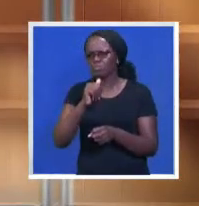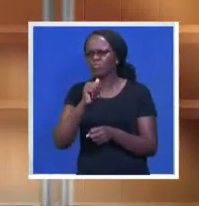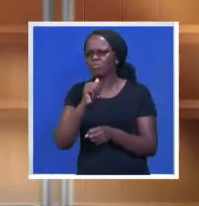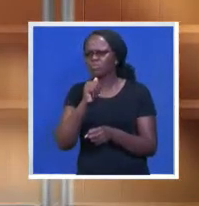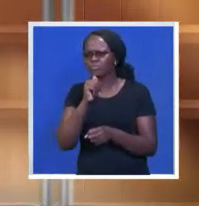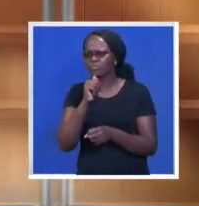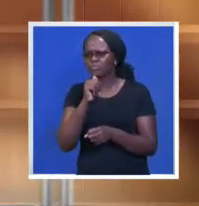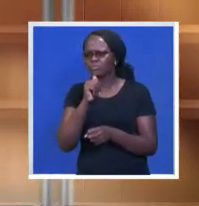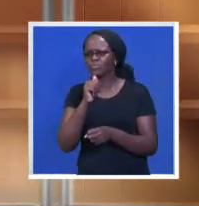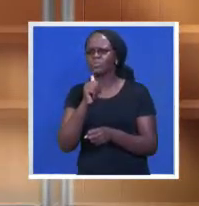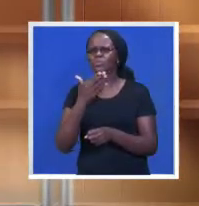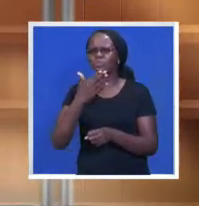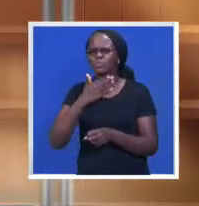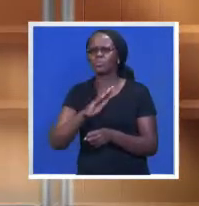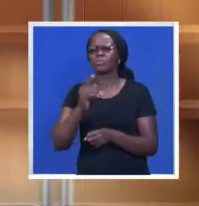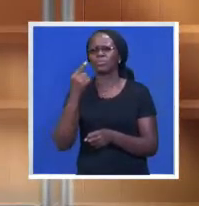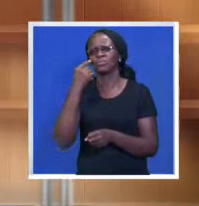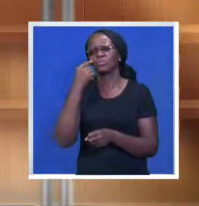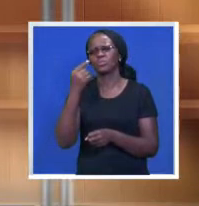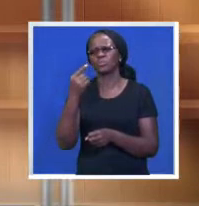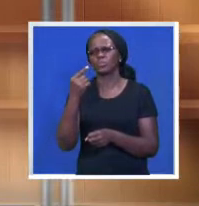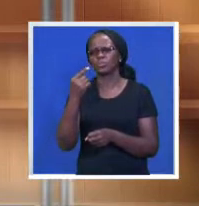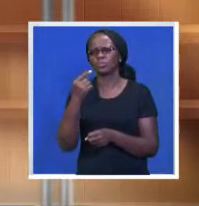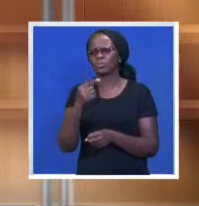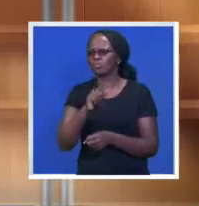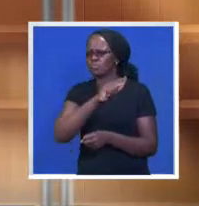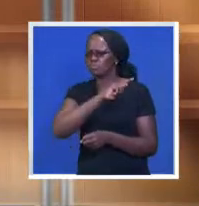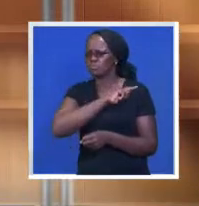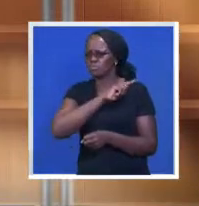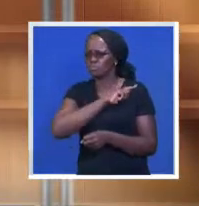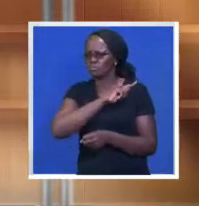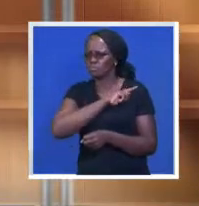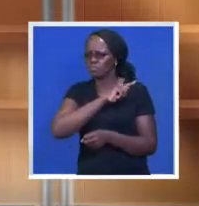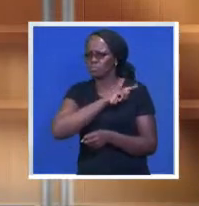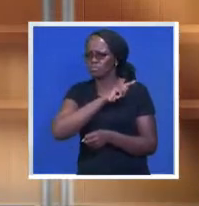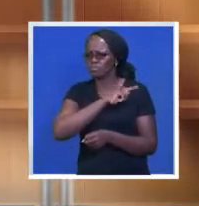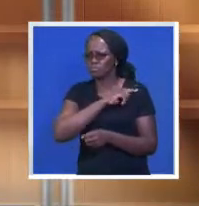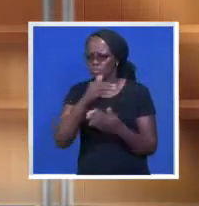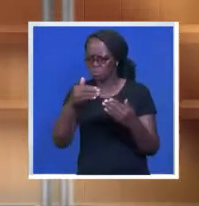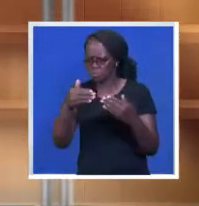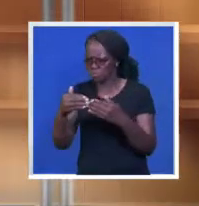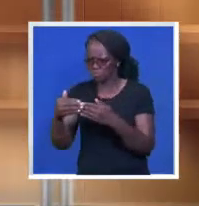how we take care of the creation that he trusted us with.